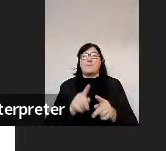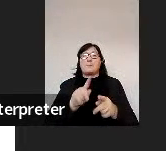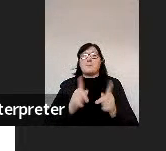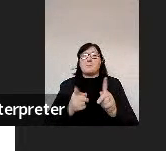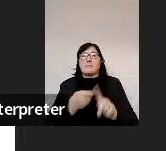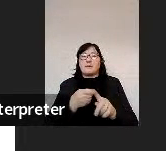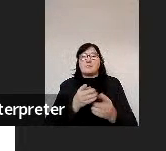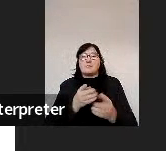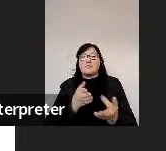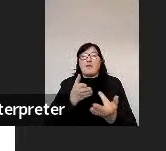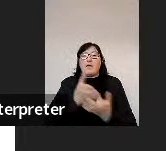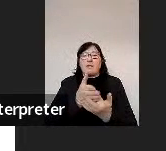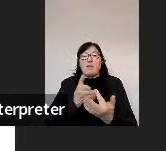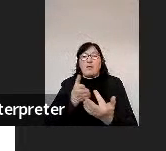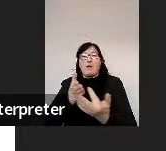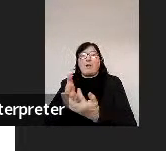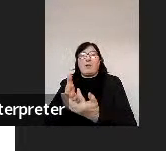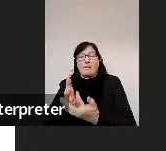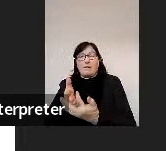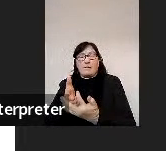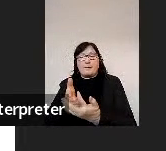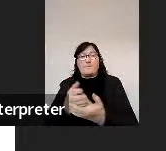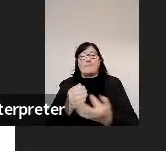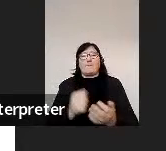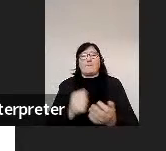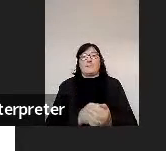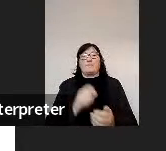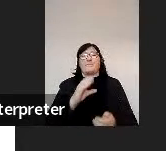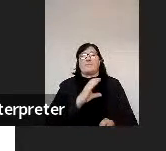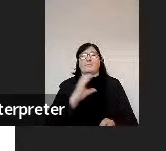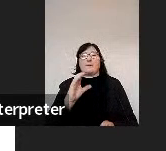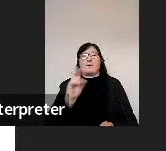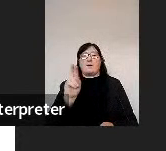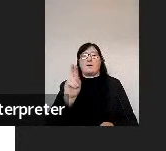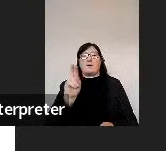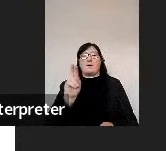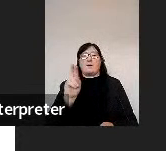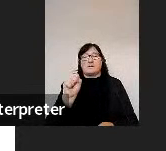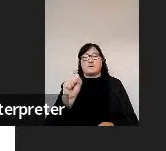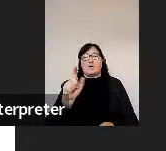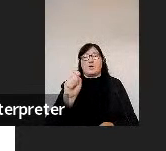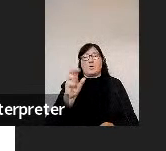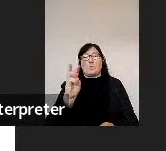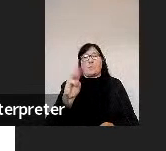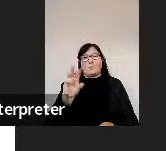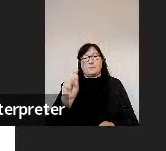presence, where our customs colleagues will competently assist them further.